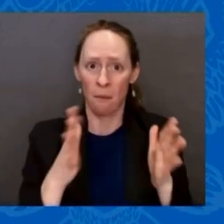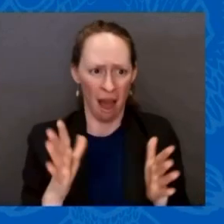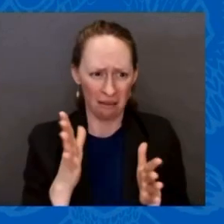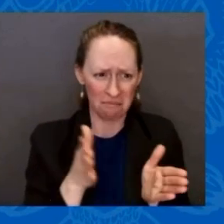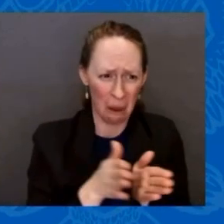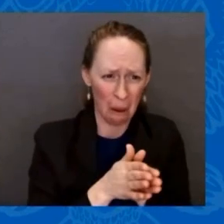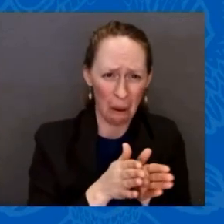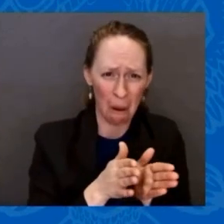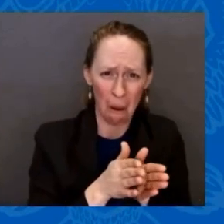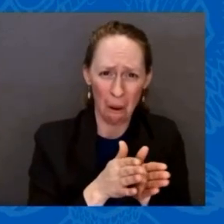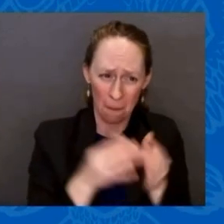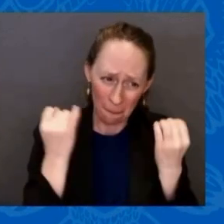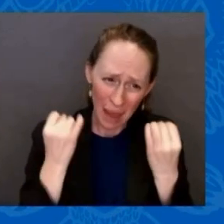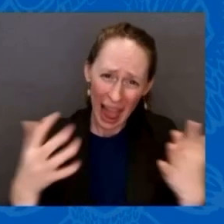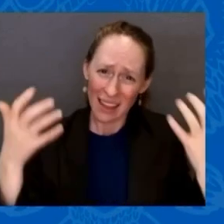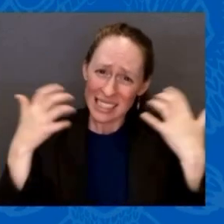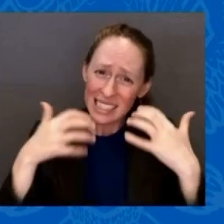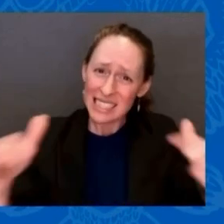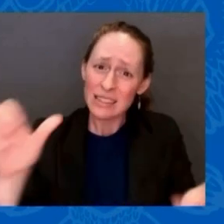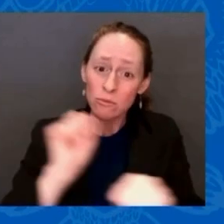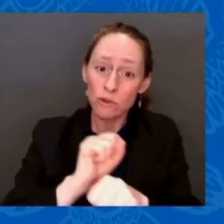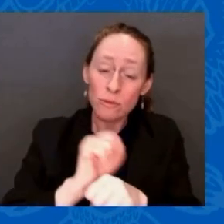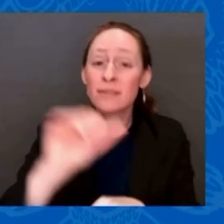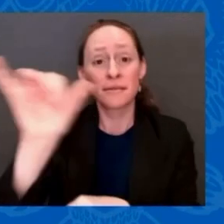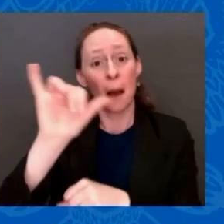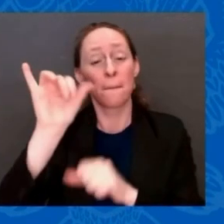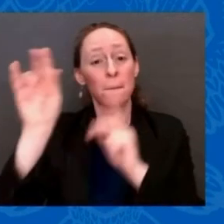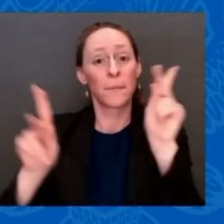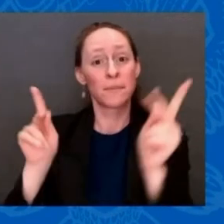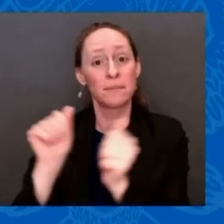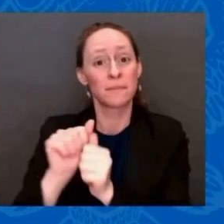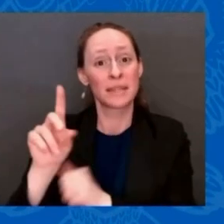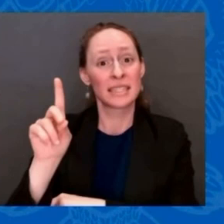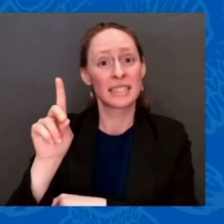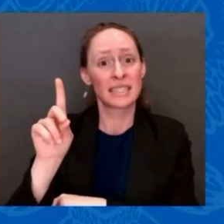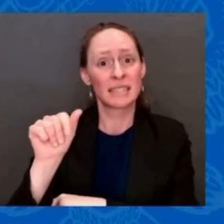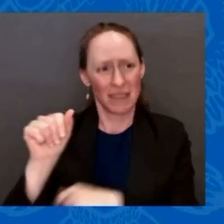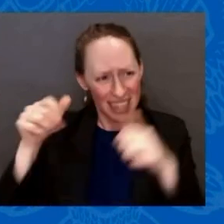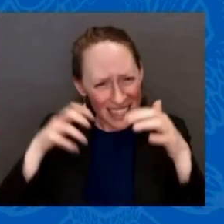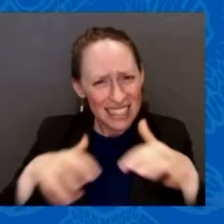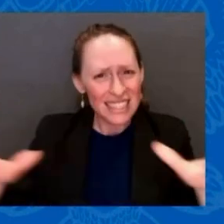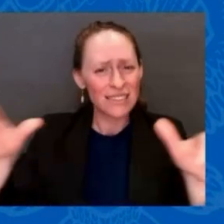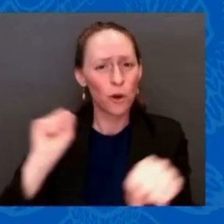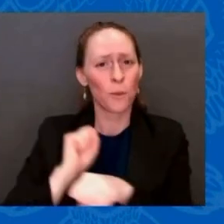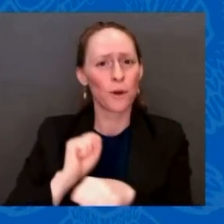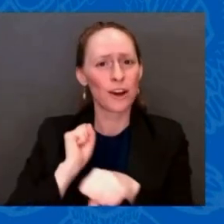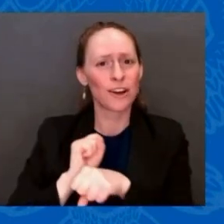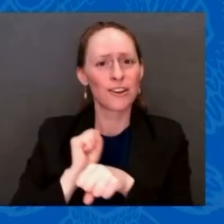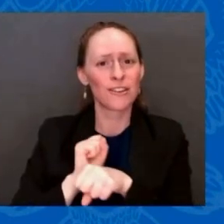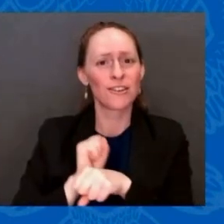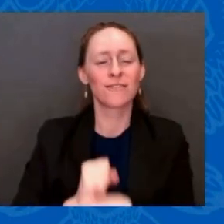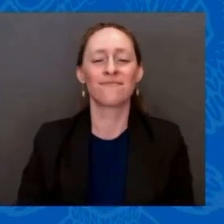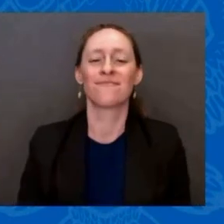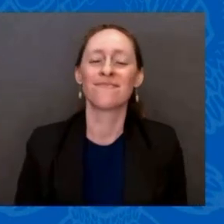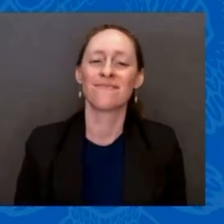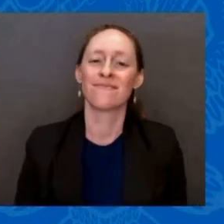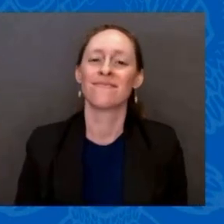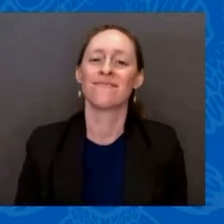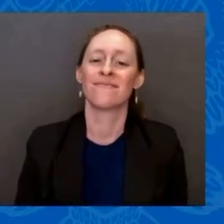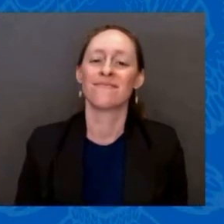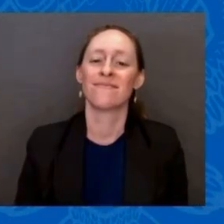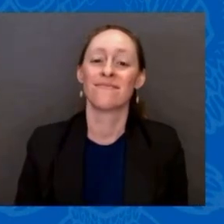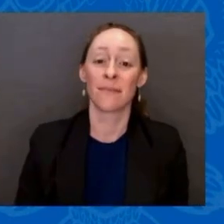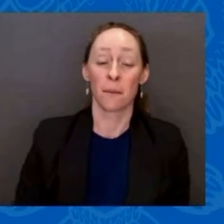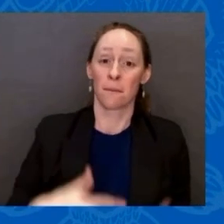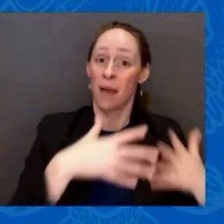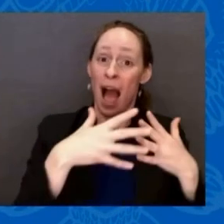The lowest unemployment rate in 70 years for American women, and you make up half the economy